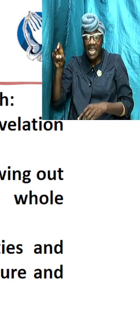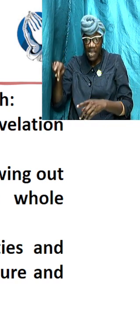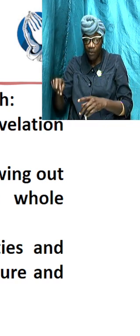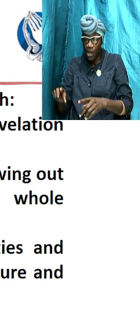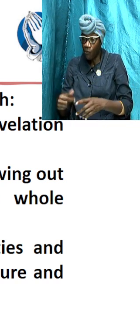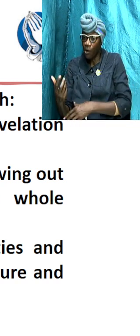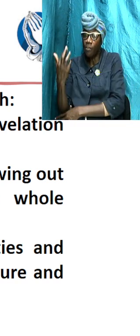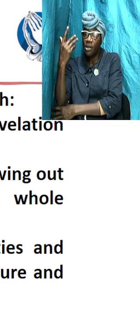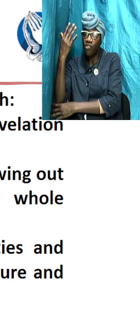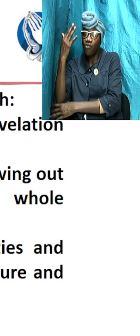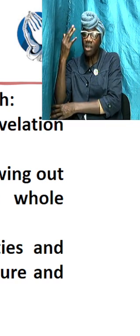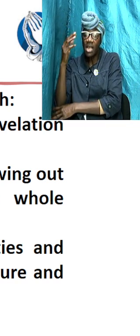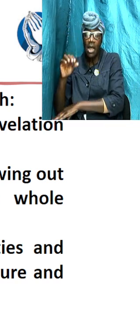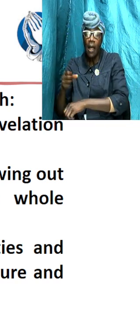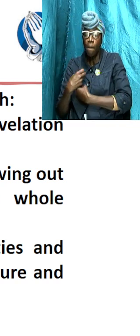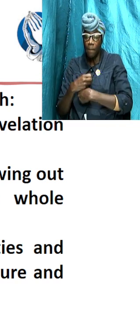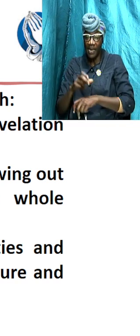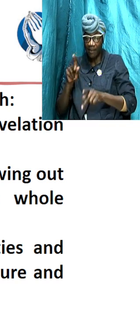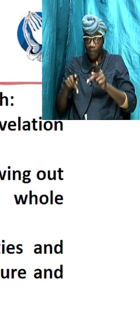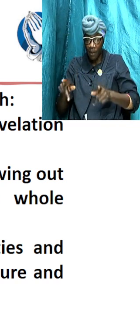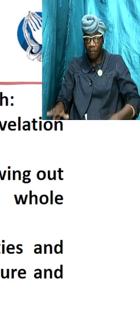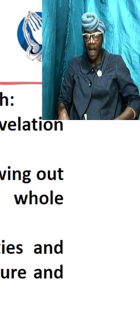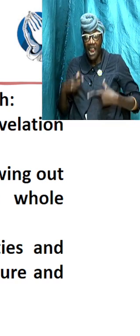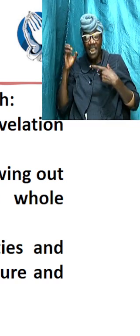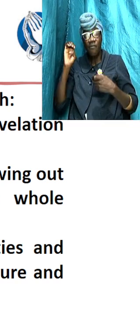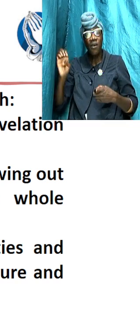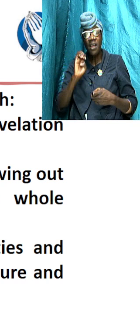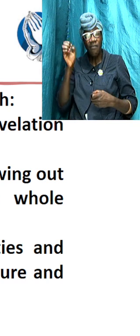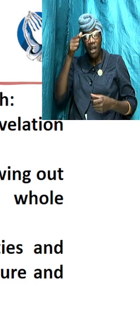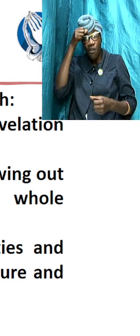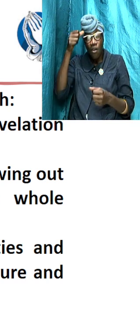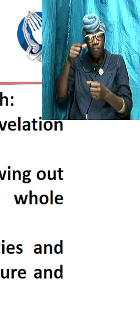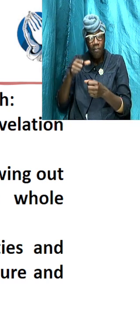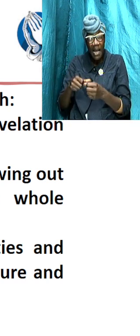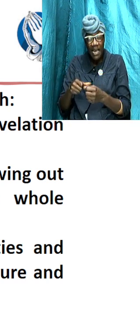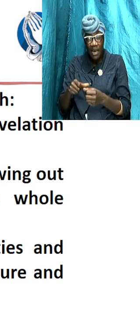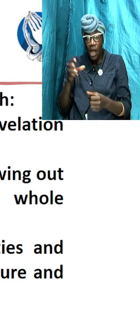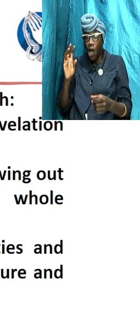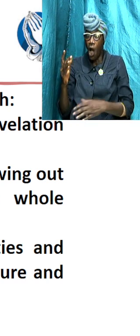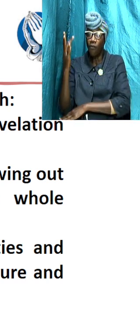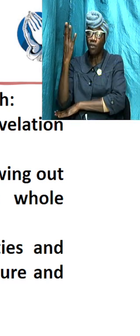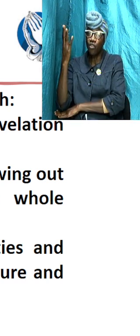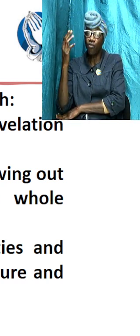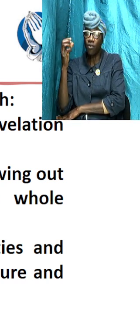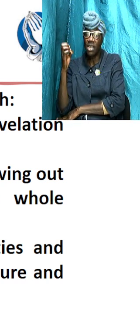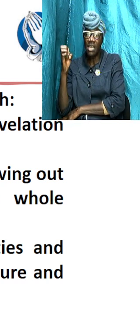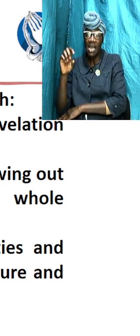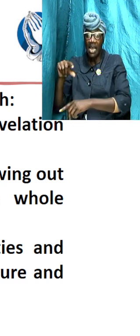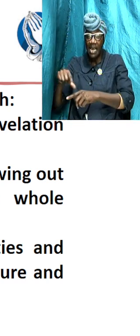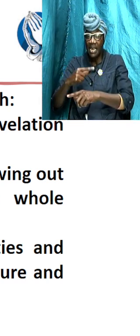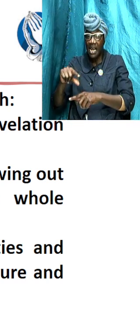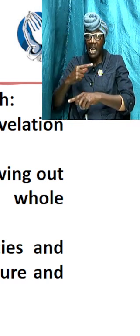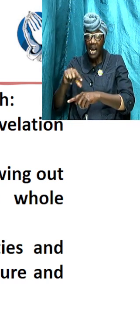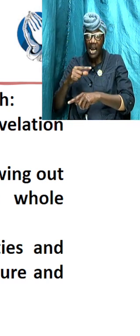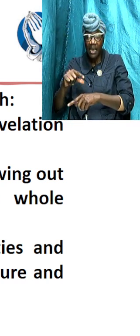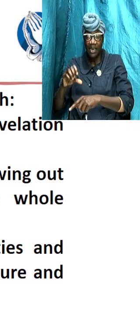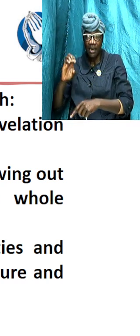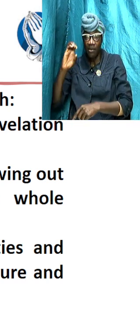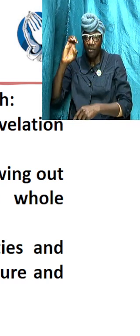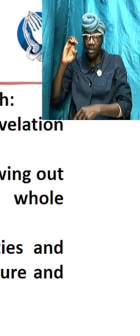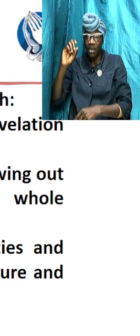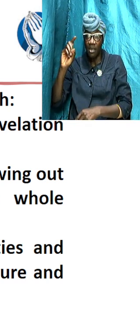live forever. It reminds me of the tree that was in the Garden of Eden. You're going to be like the leaf of life.